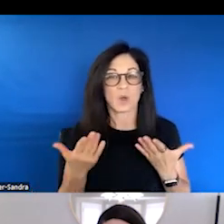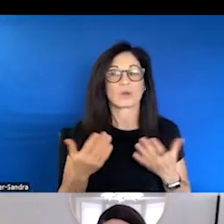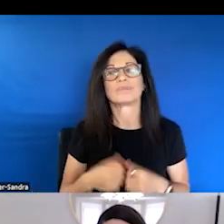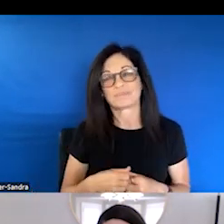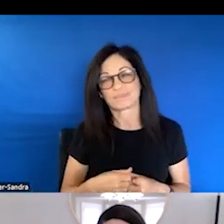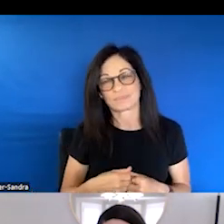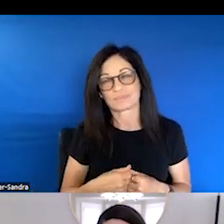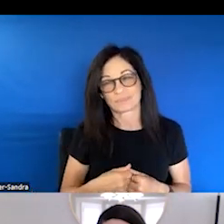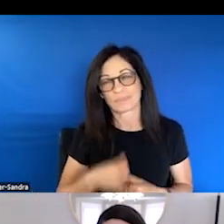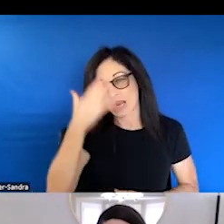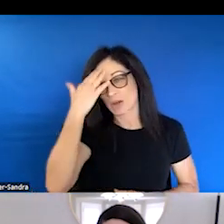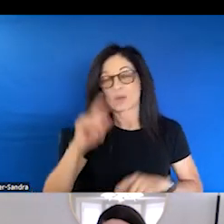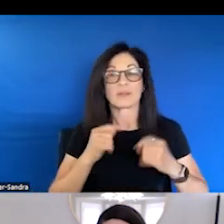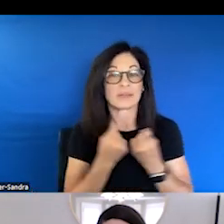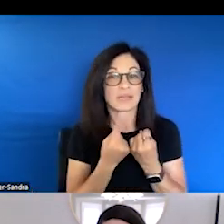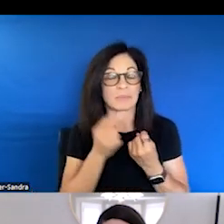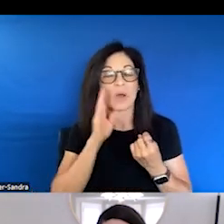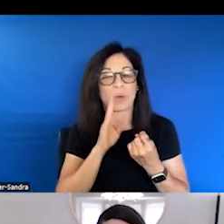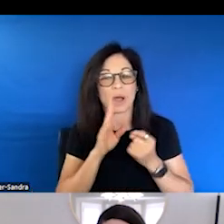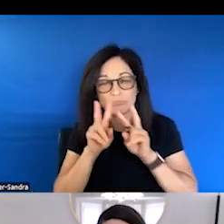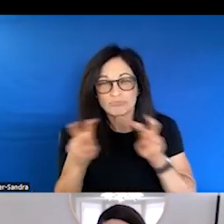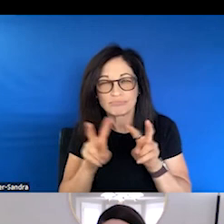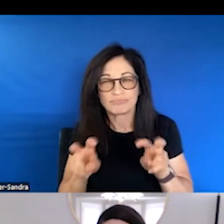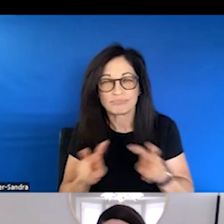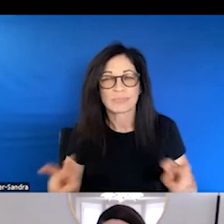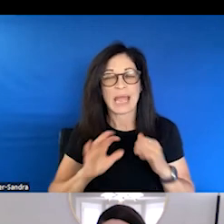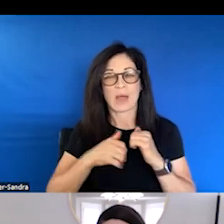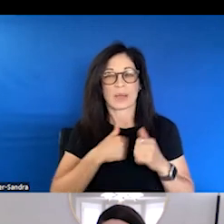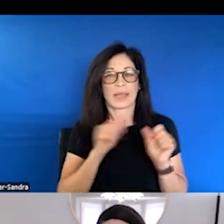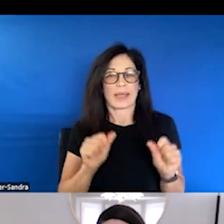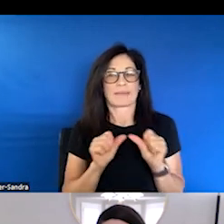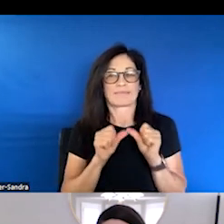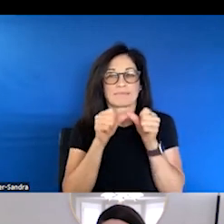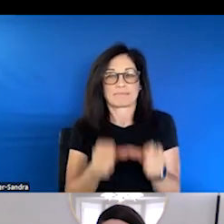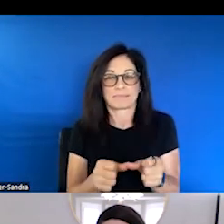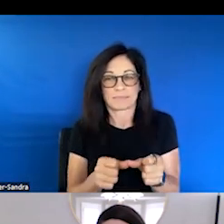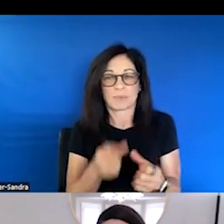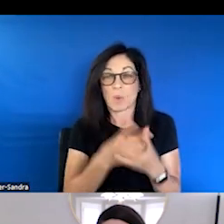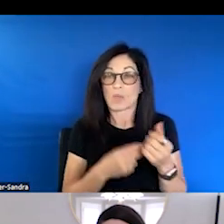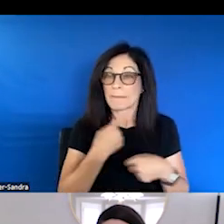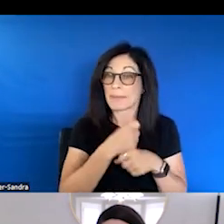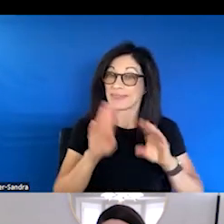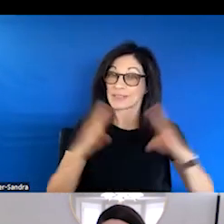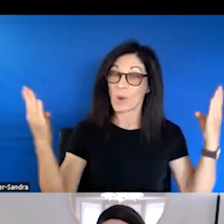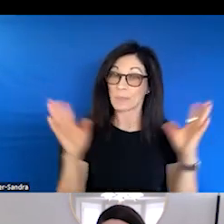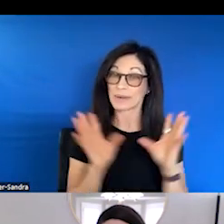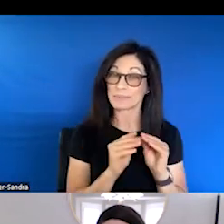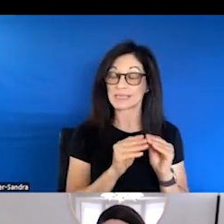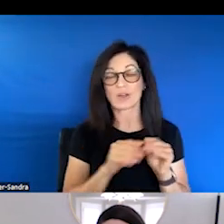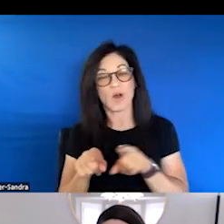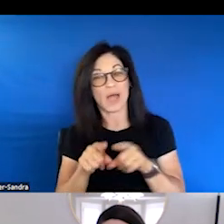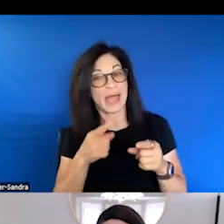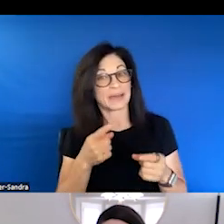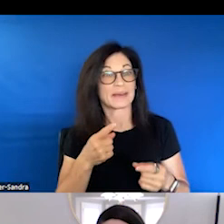the team is going to be taking a look at how we can continue to both make these calls open and engaging